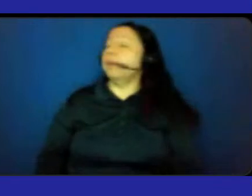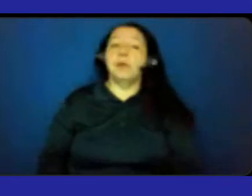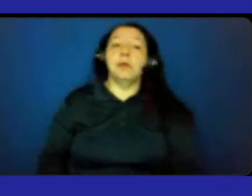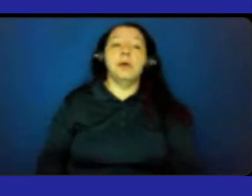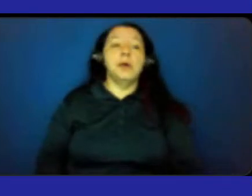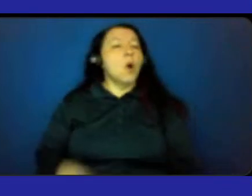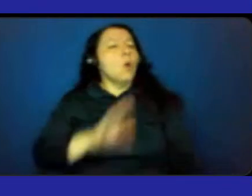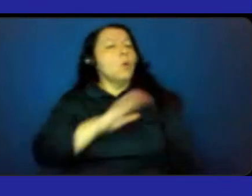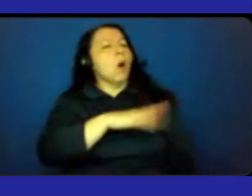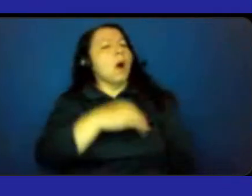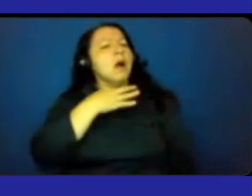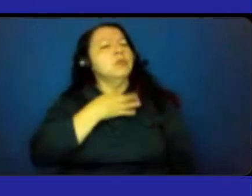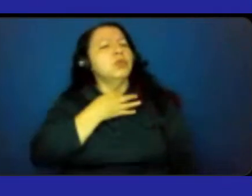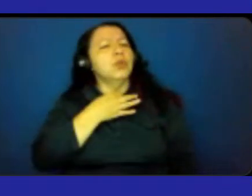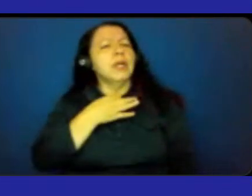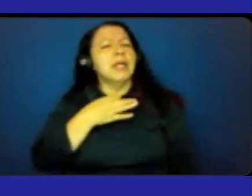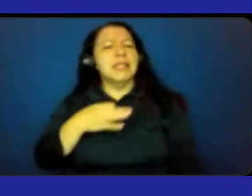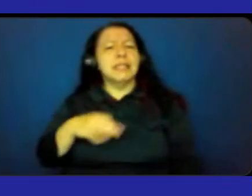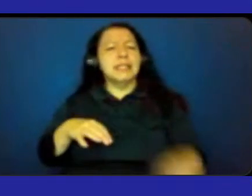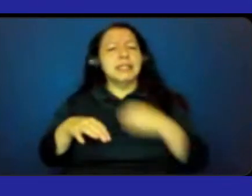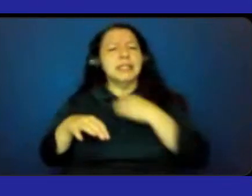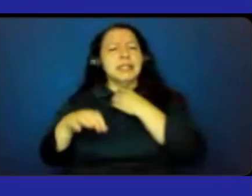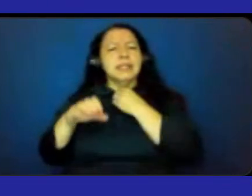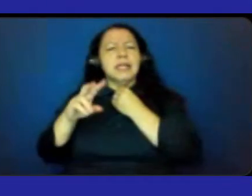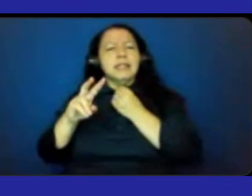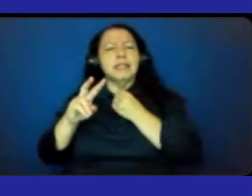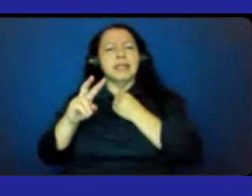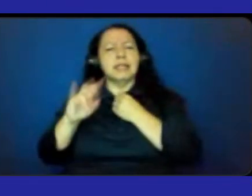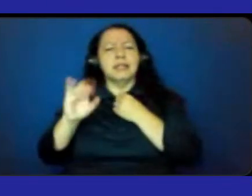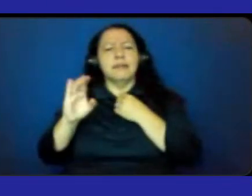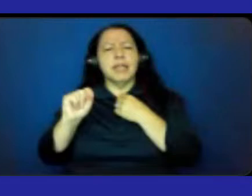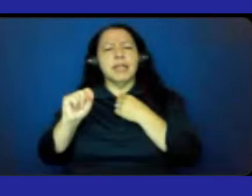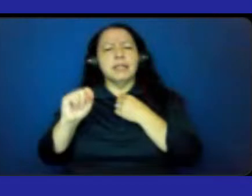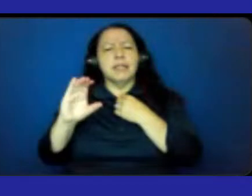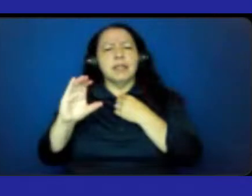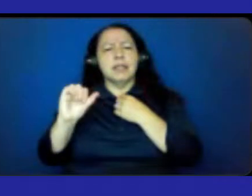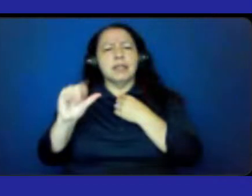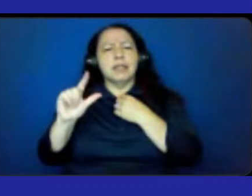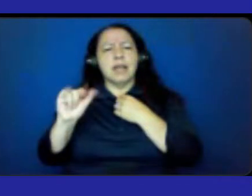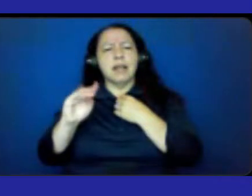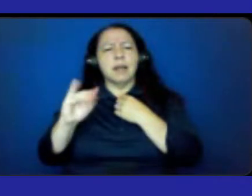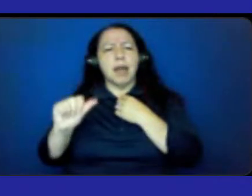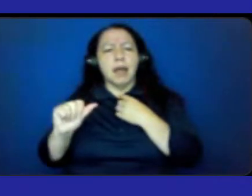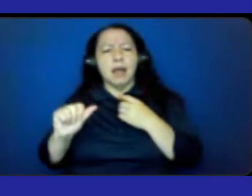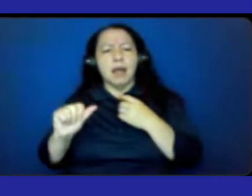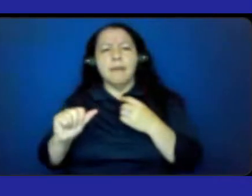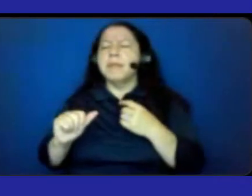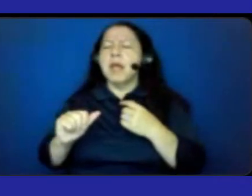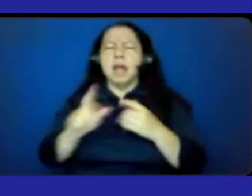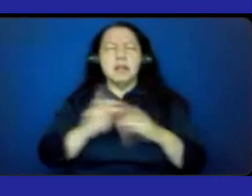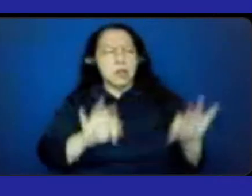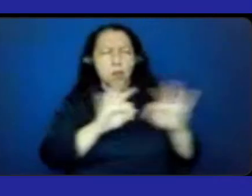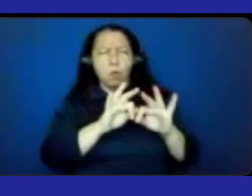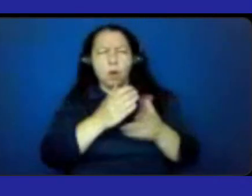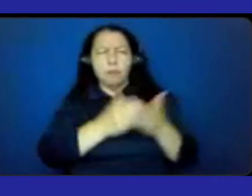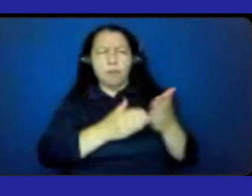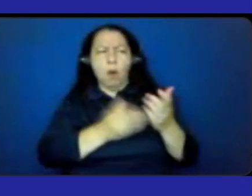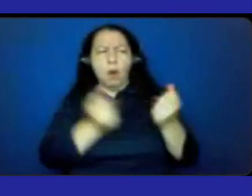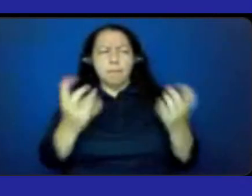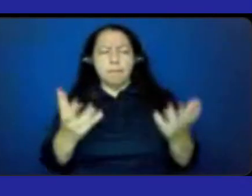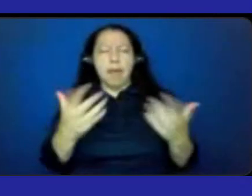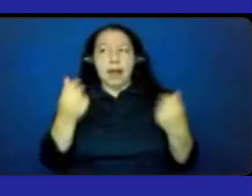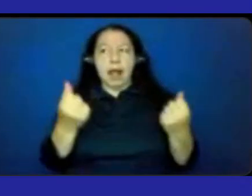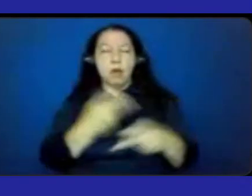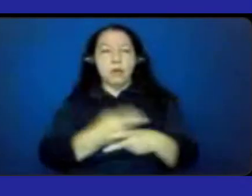Just out of curiosity, again, this is such a cutting edge, very important piece that I think a lot of healthcare systems don't necessarily